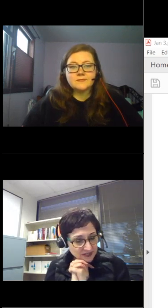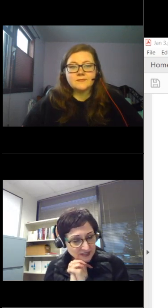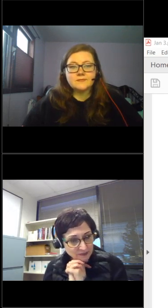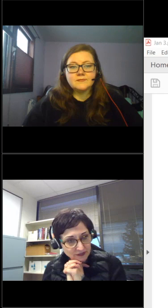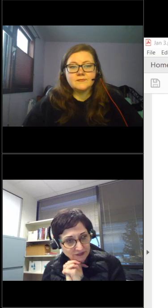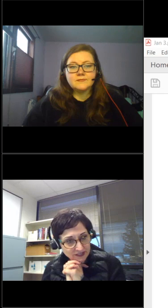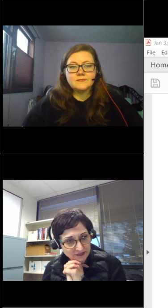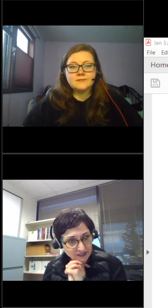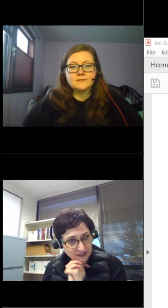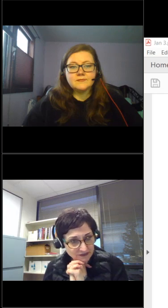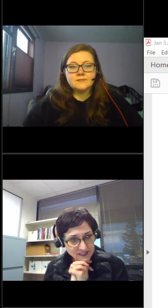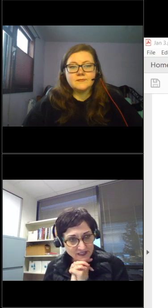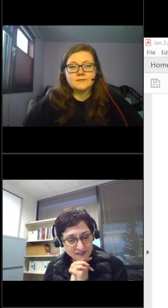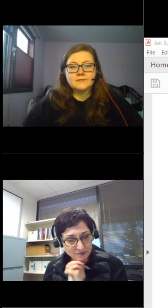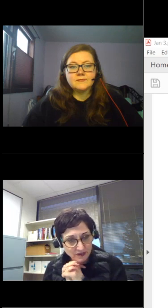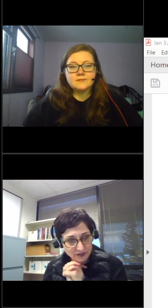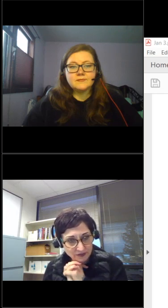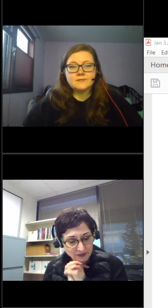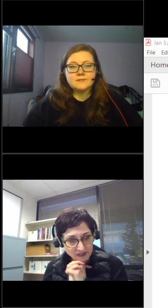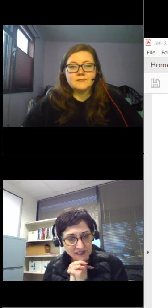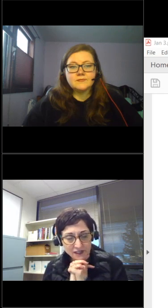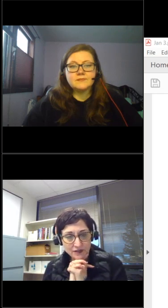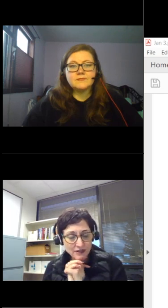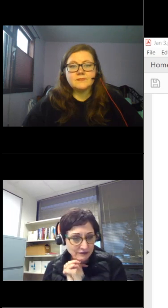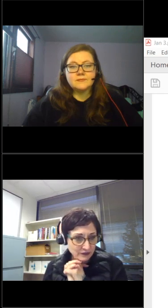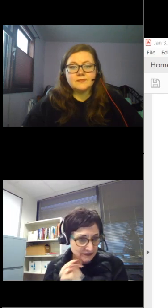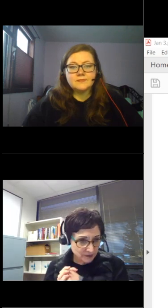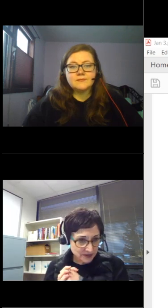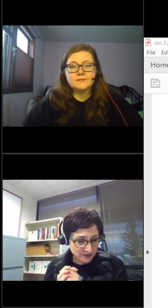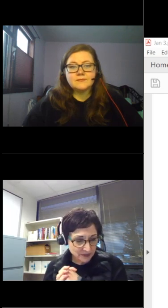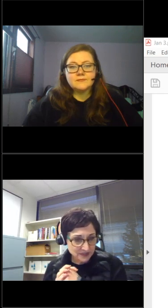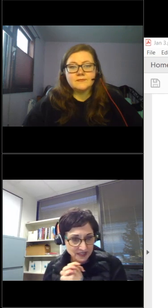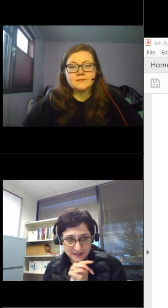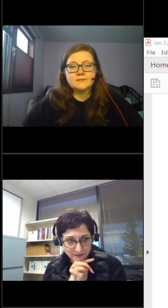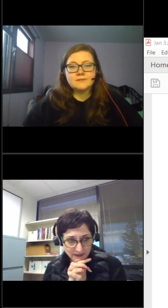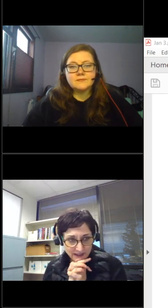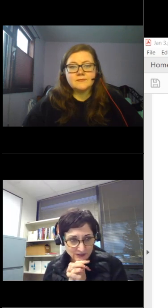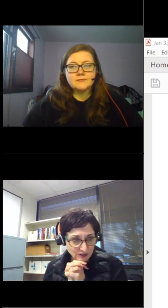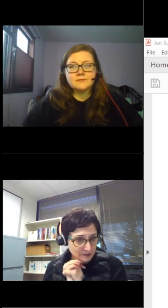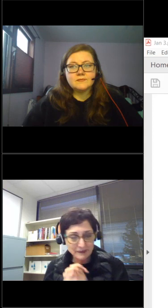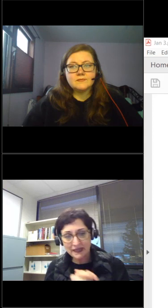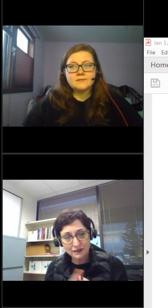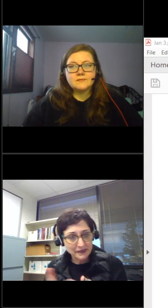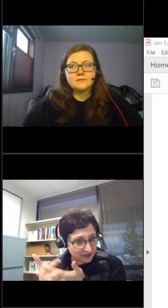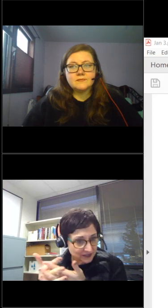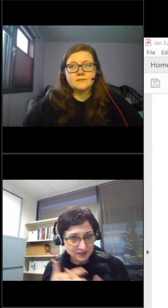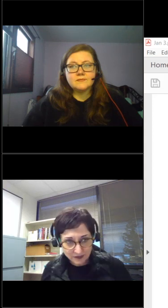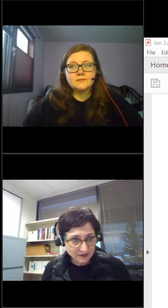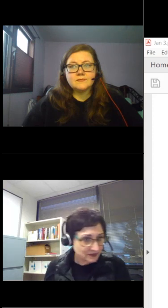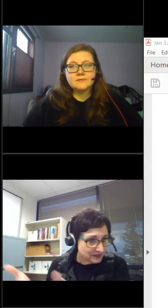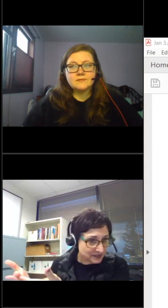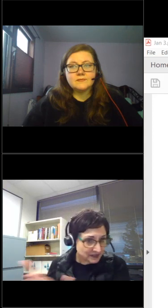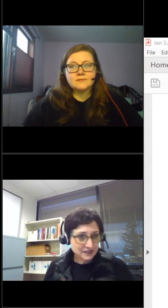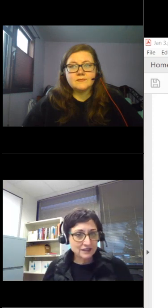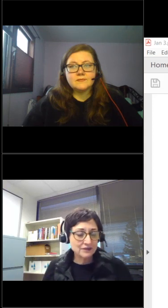is accepting face-to-face visits with you, you could go for it. If the person will sign something and drop it back in the mail to